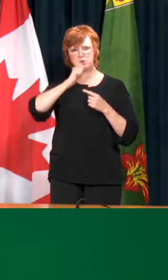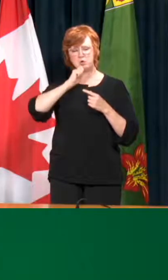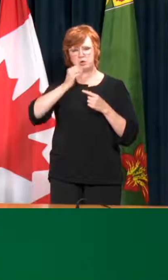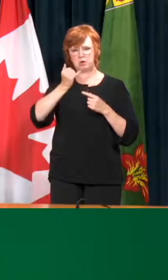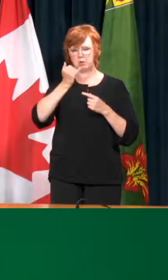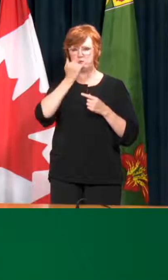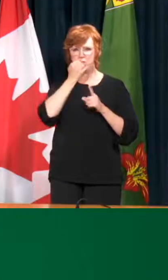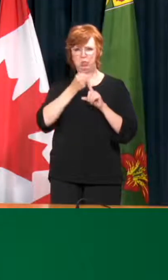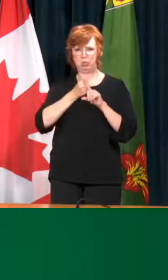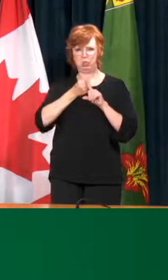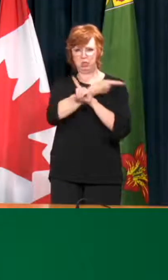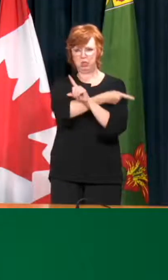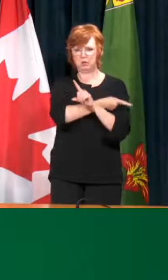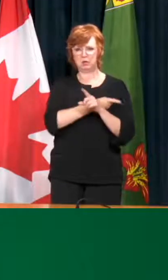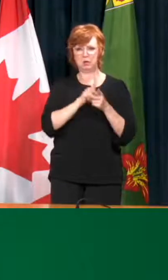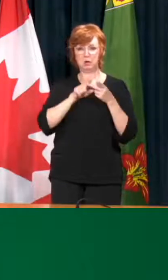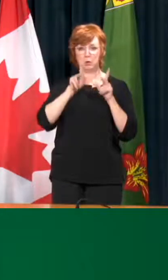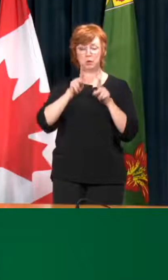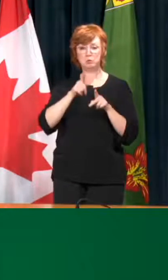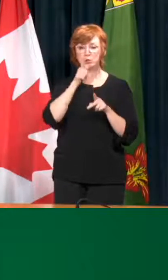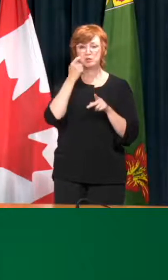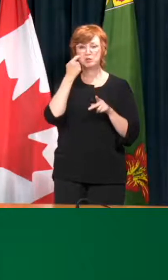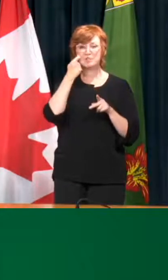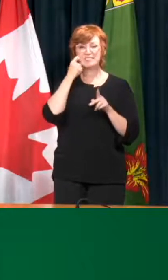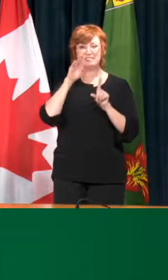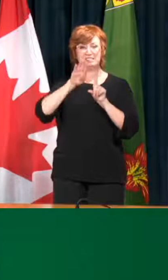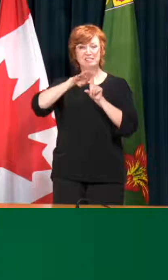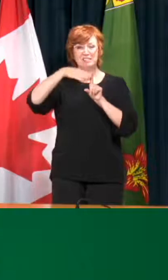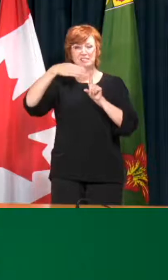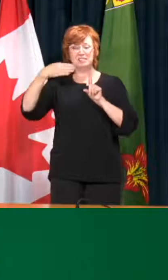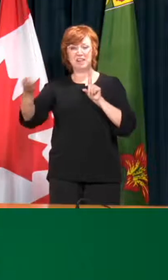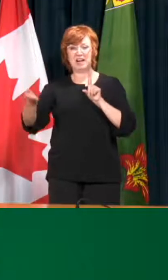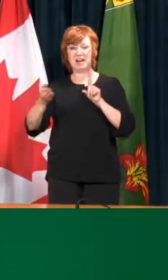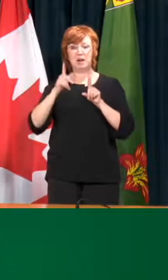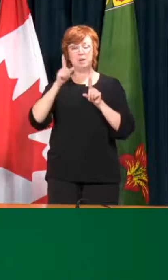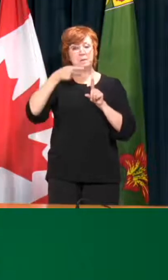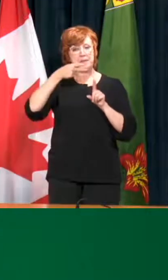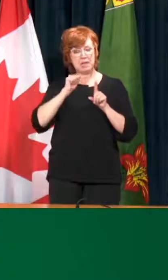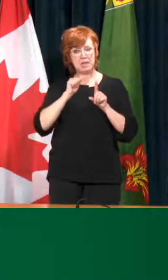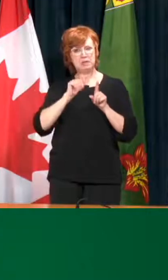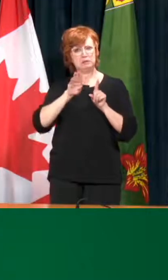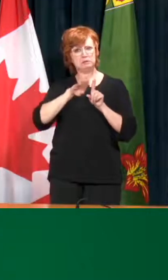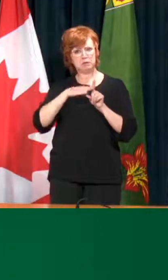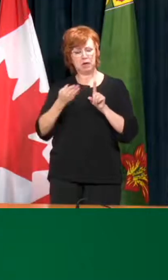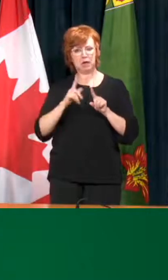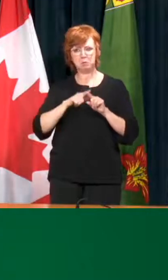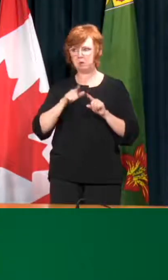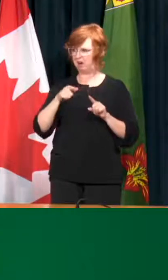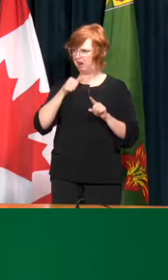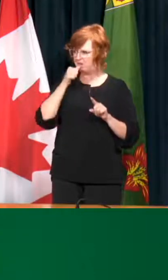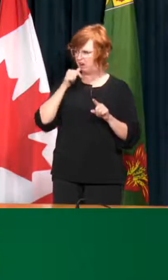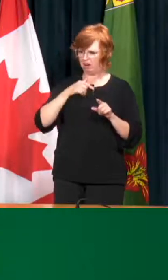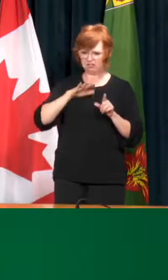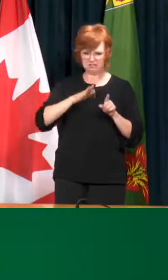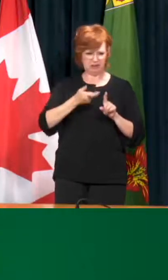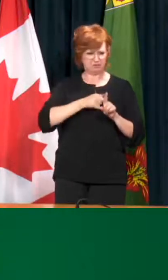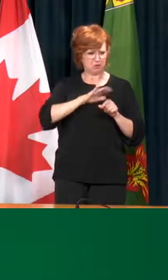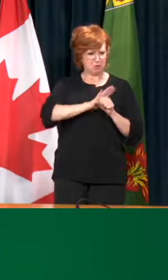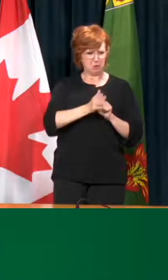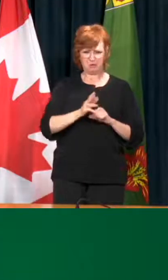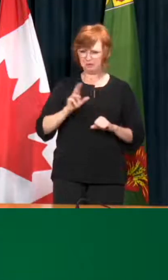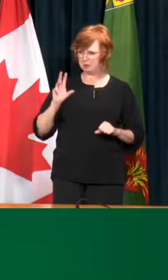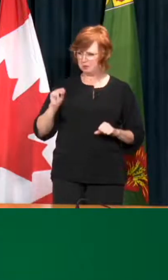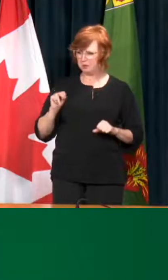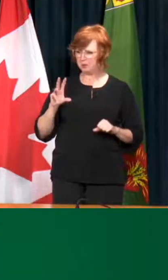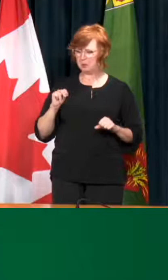People saying that they knew them or it wasn't really a COVID-related case. I know you're restricted by privacy legislation, but if there's anything else you can